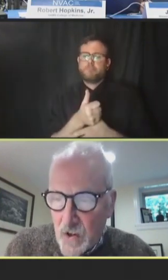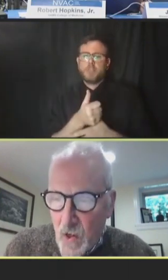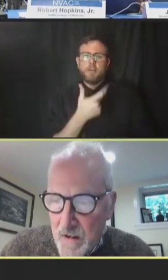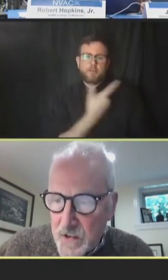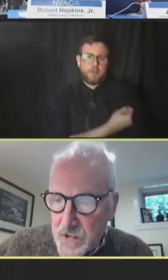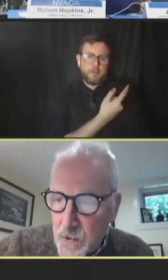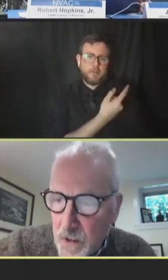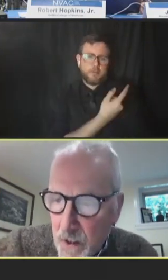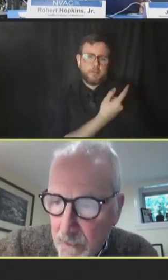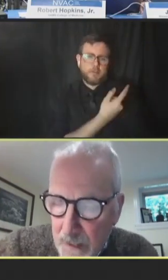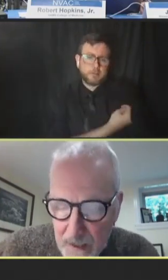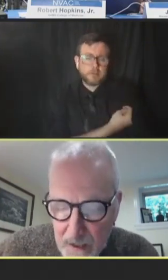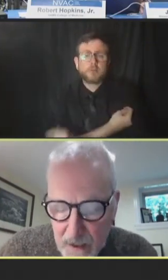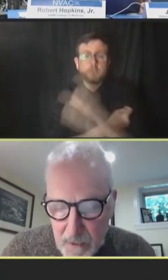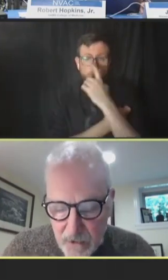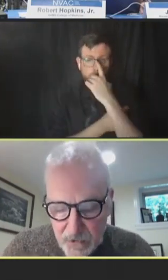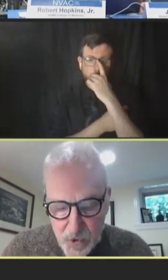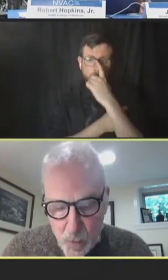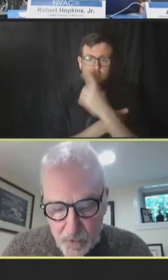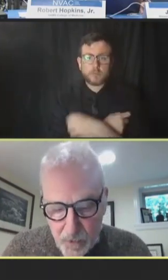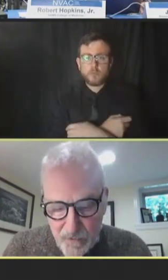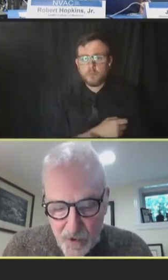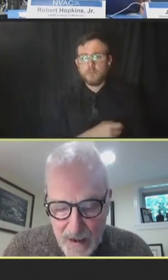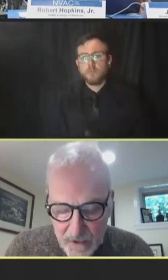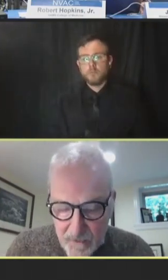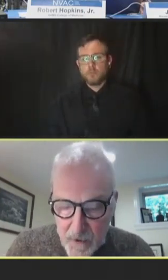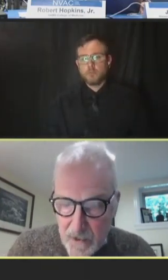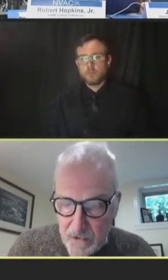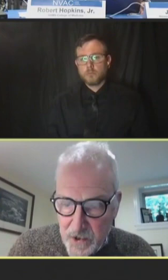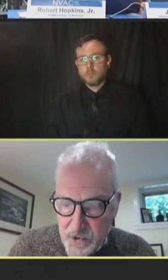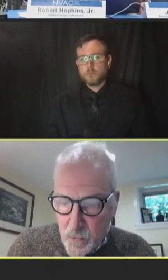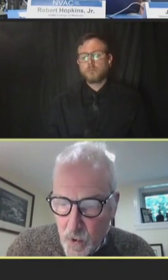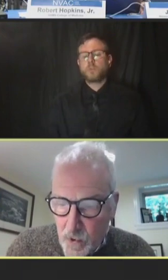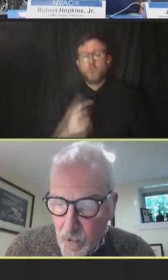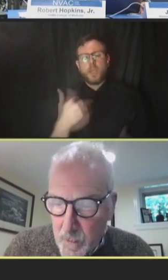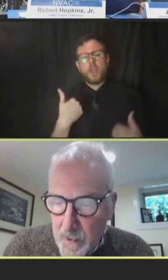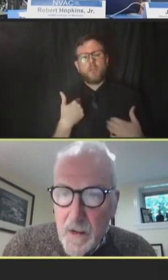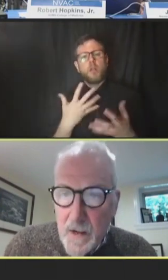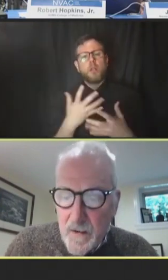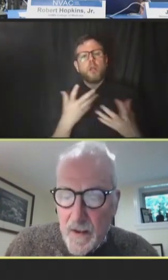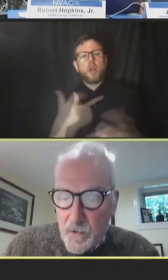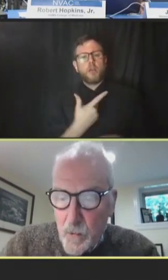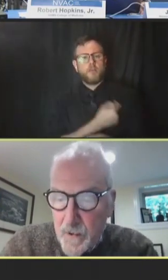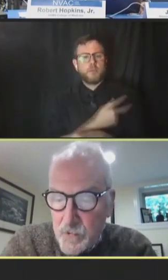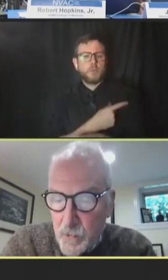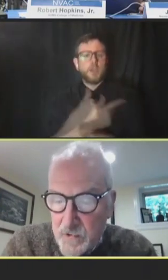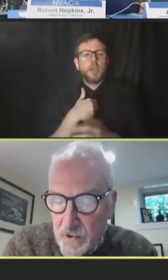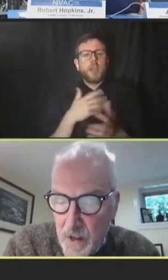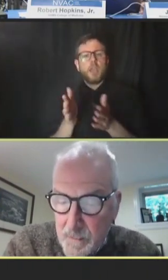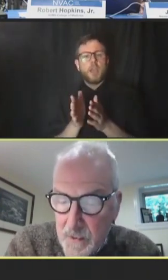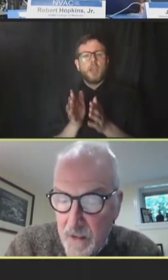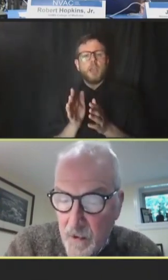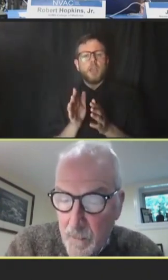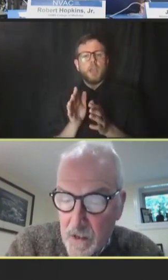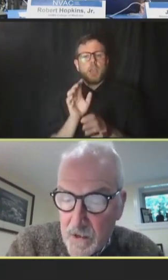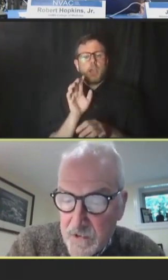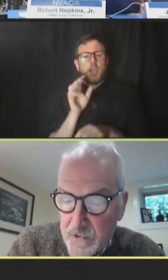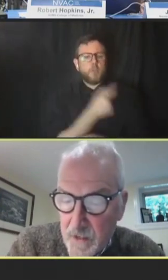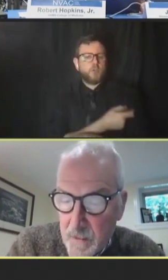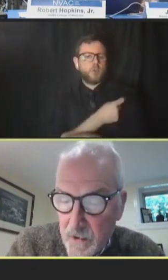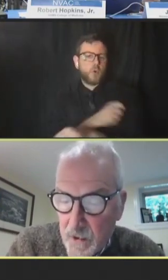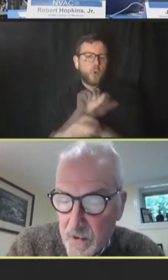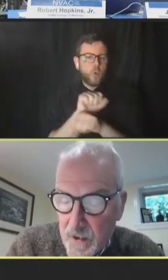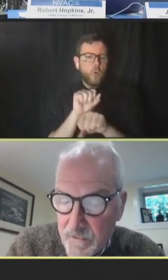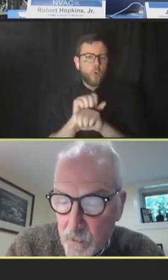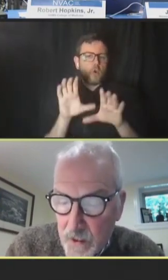does a lot of its immunization work through a very active immunization work group. That group has recently updated their policy